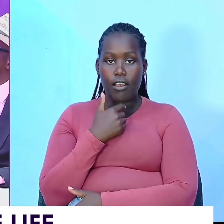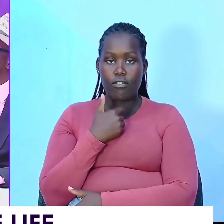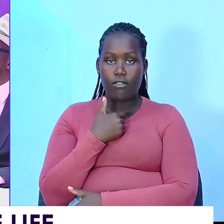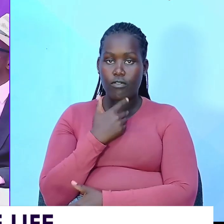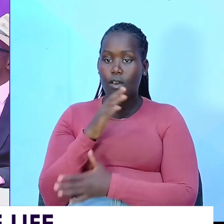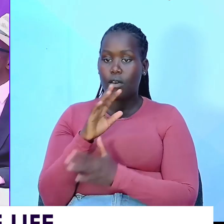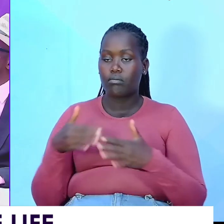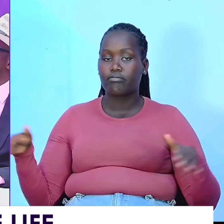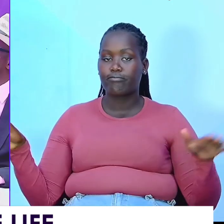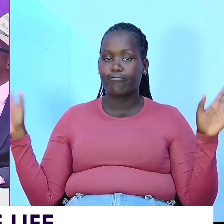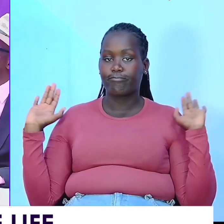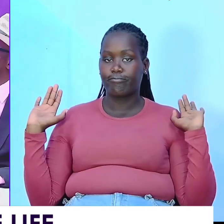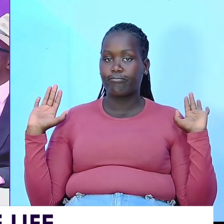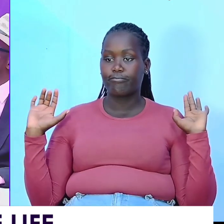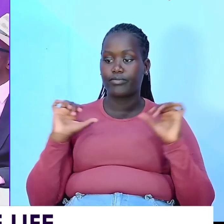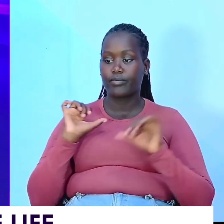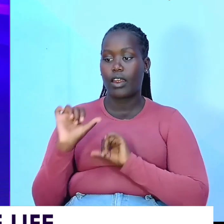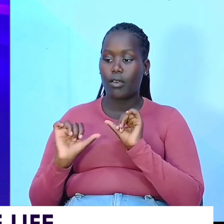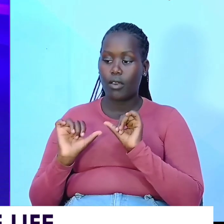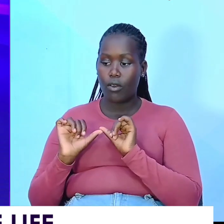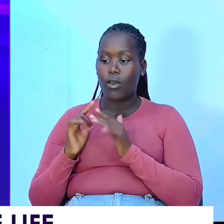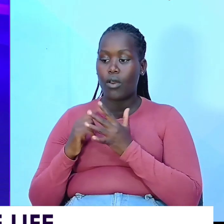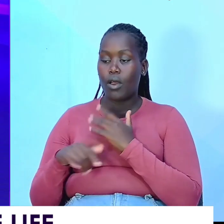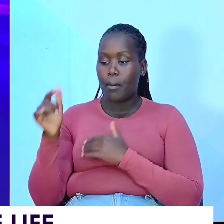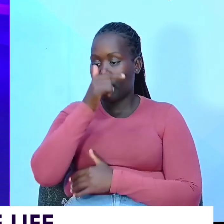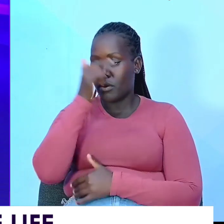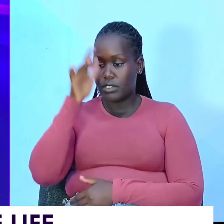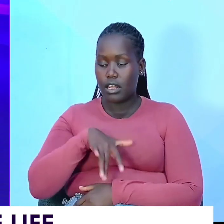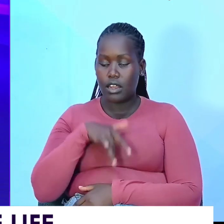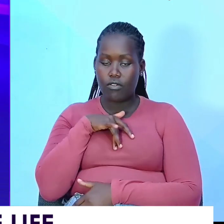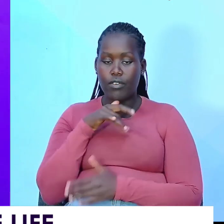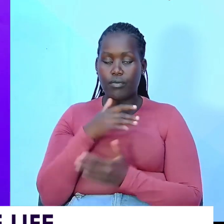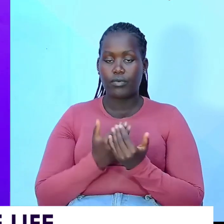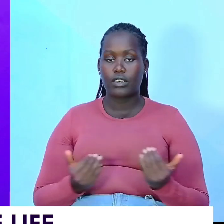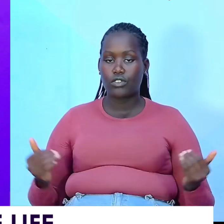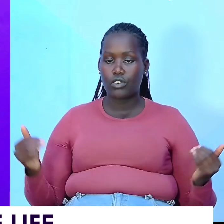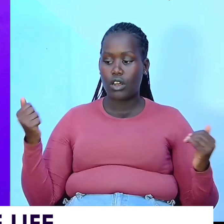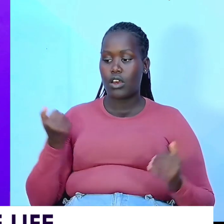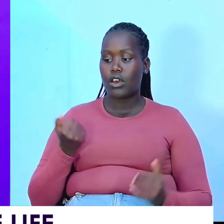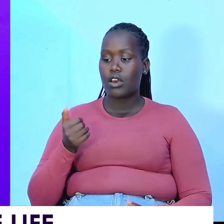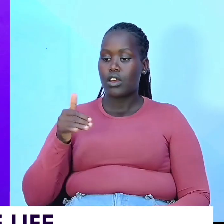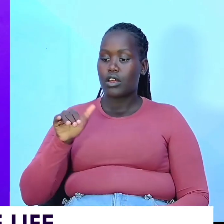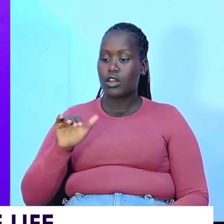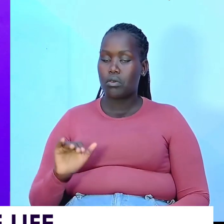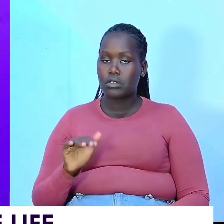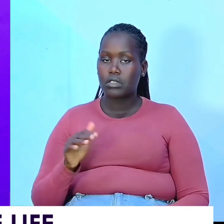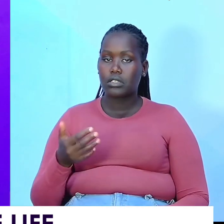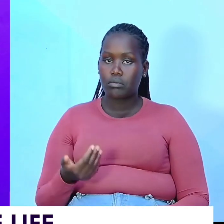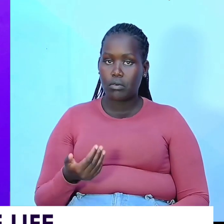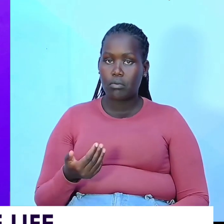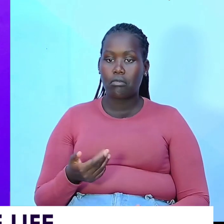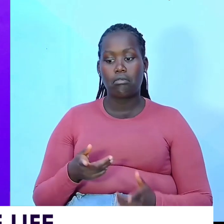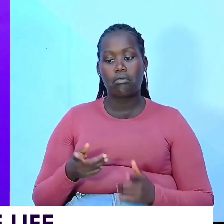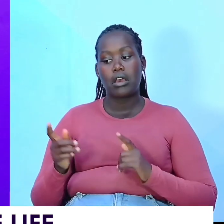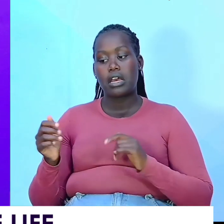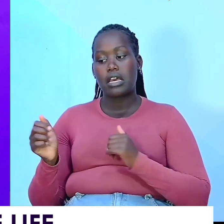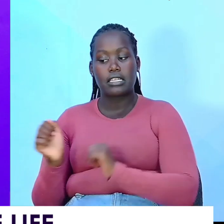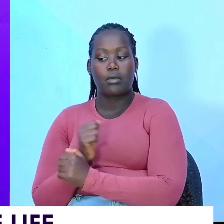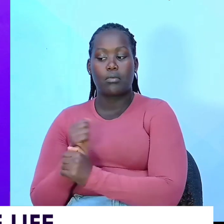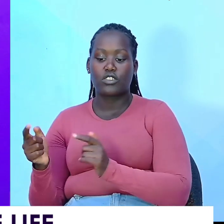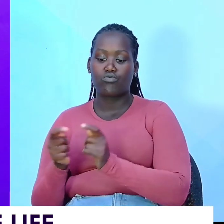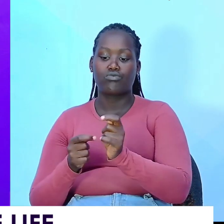up on, because they feel like maybe the daughters are a bit uncontrollable.